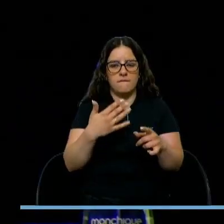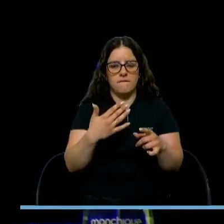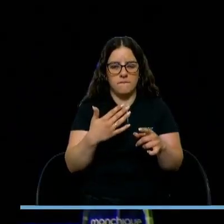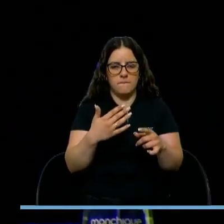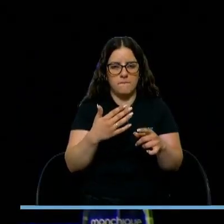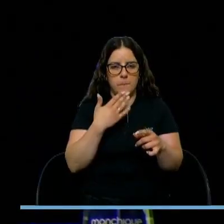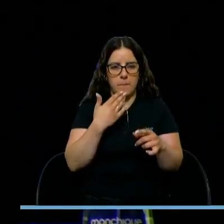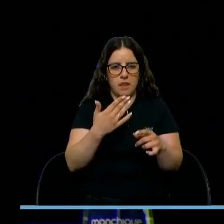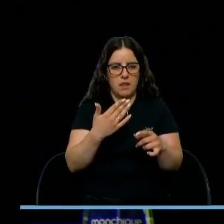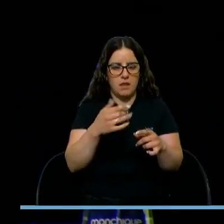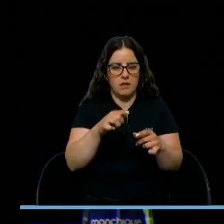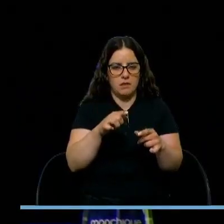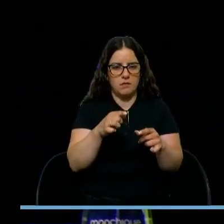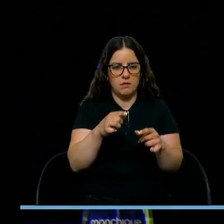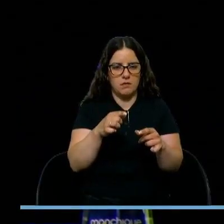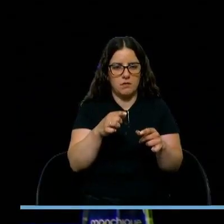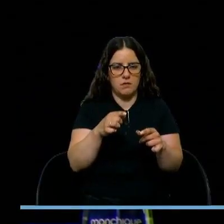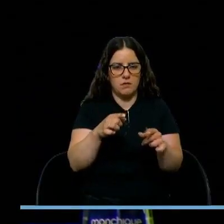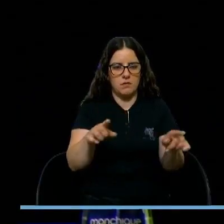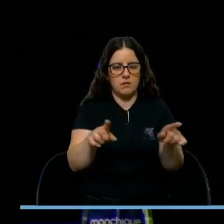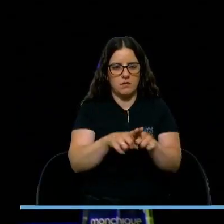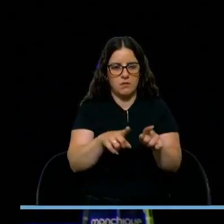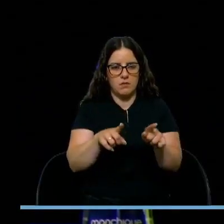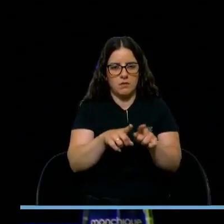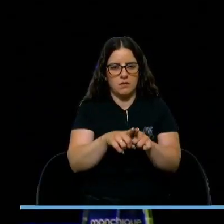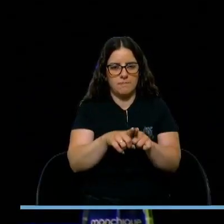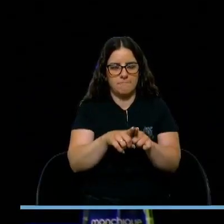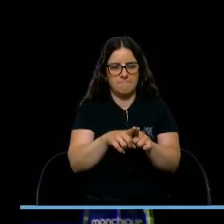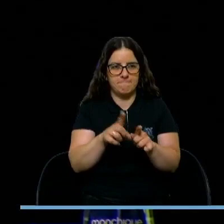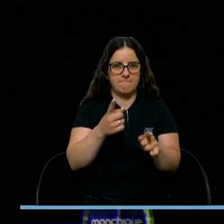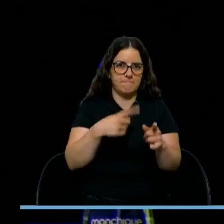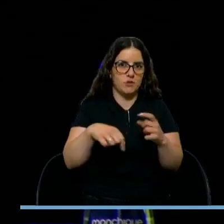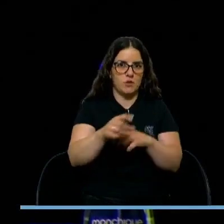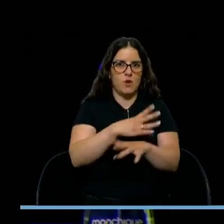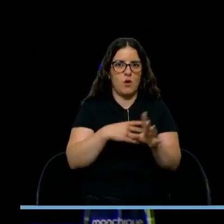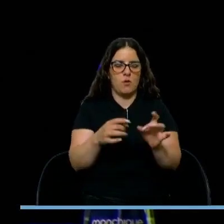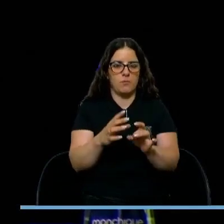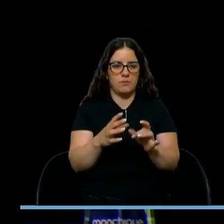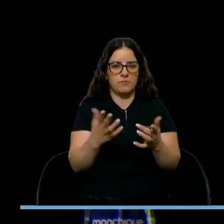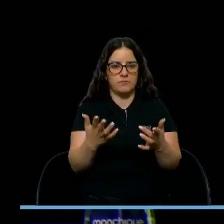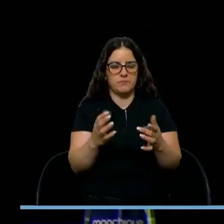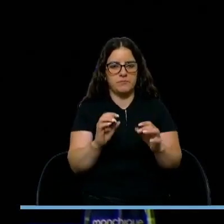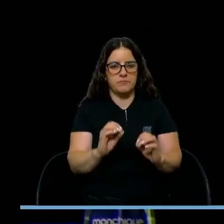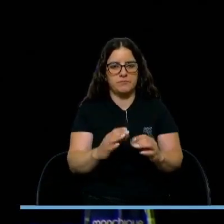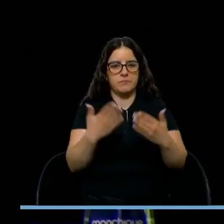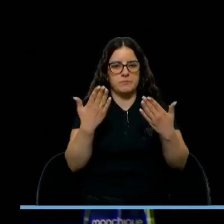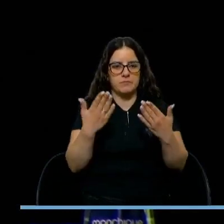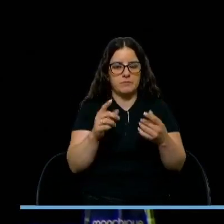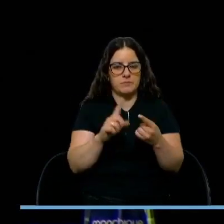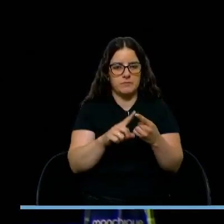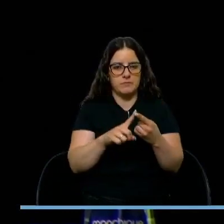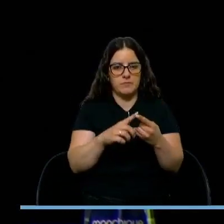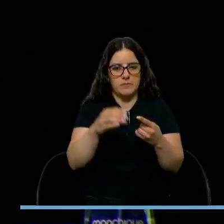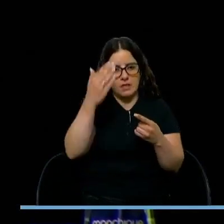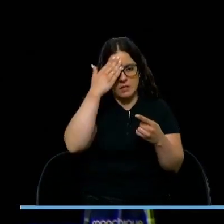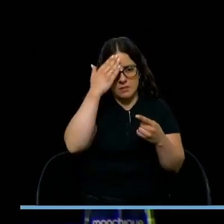two huge challenges as Europe. The first challenge is our